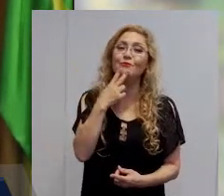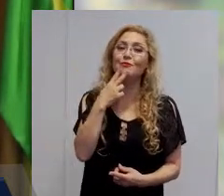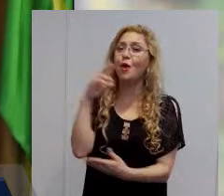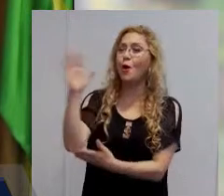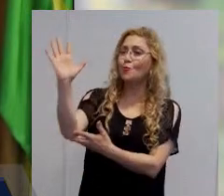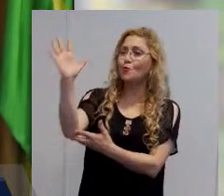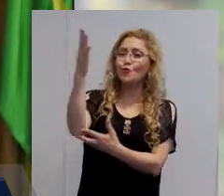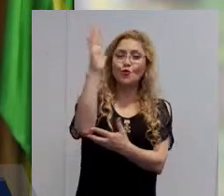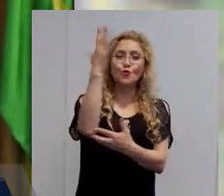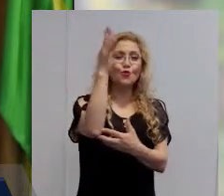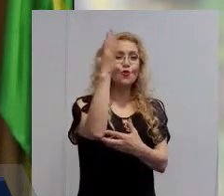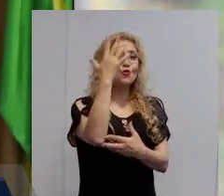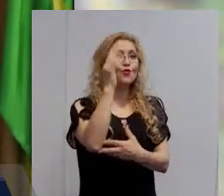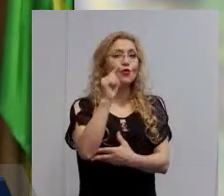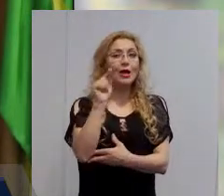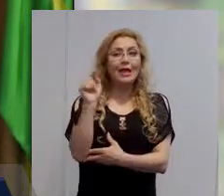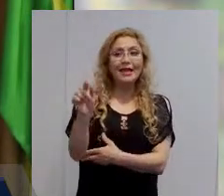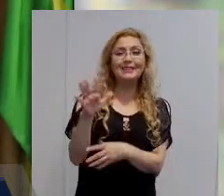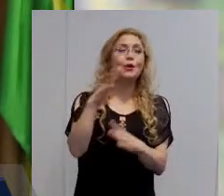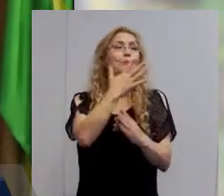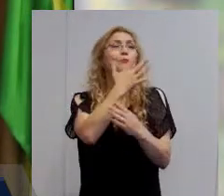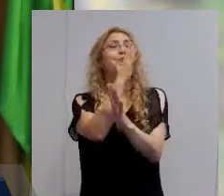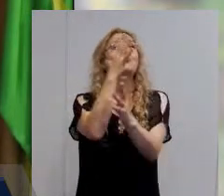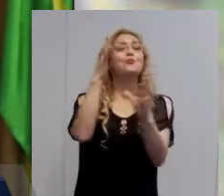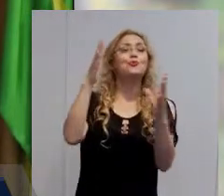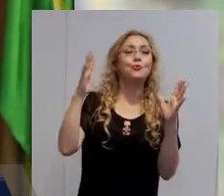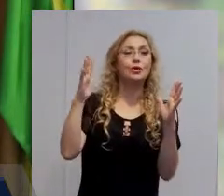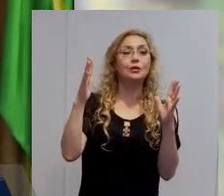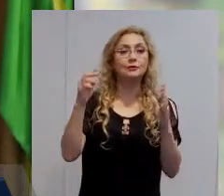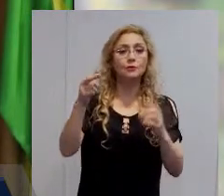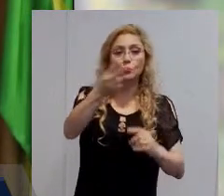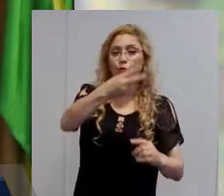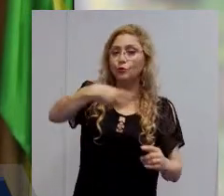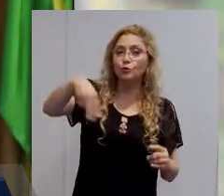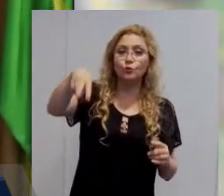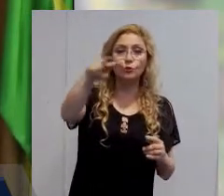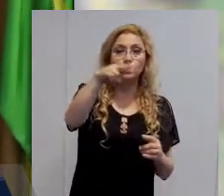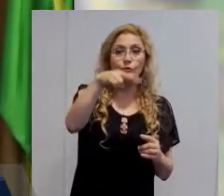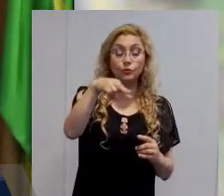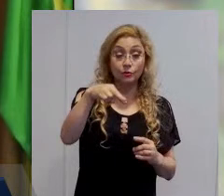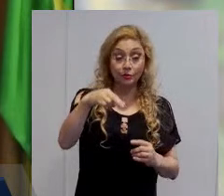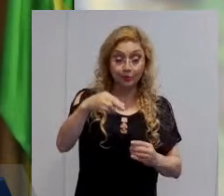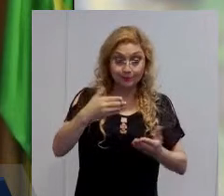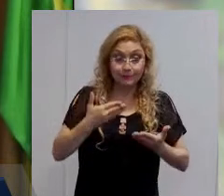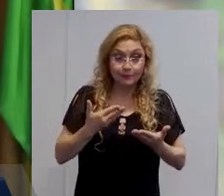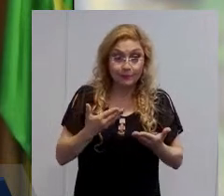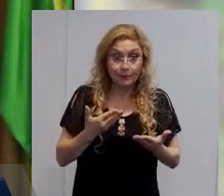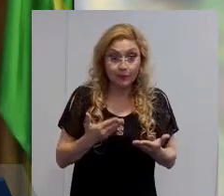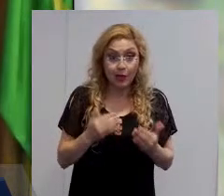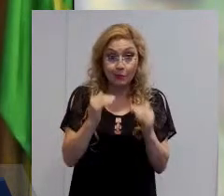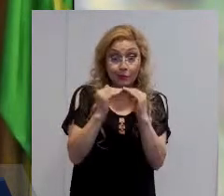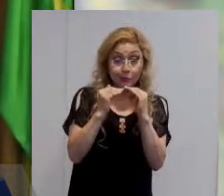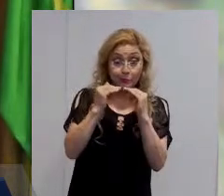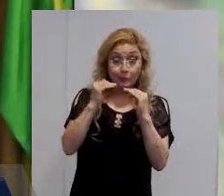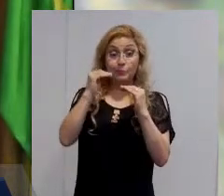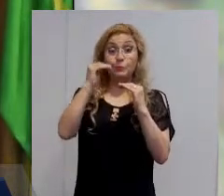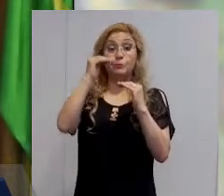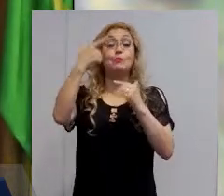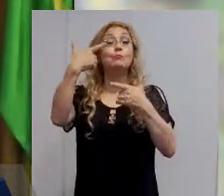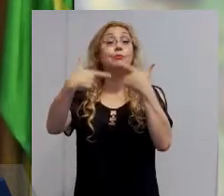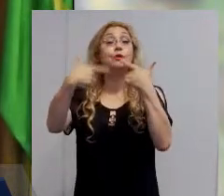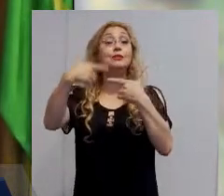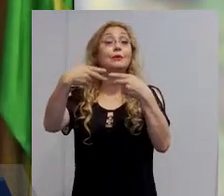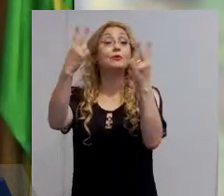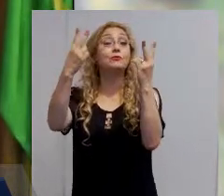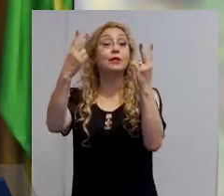in a paradise, and that this can be a paradise if we, who are at the level